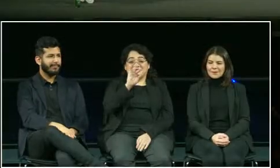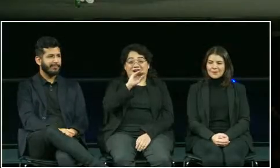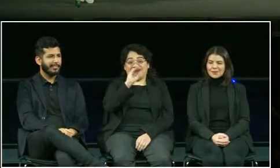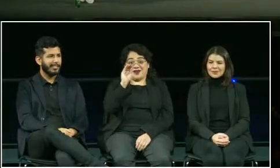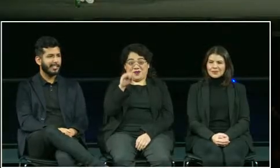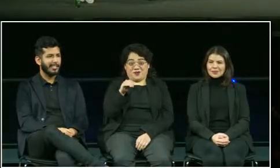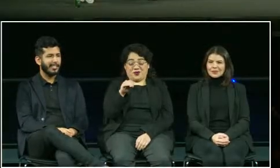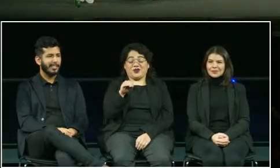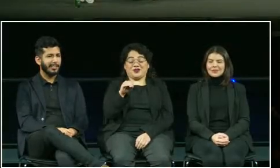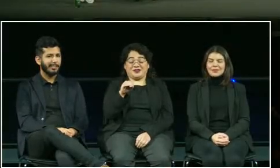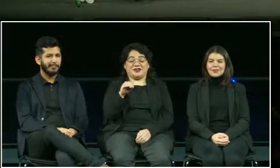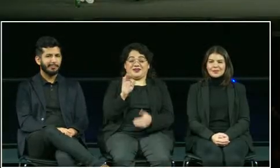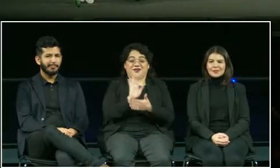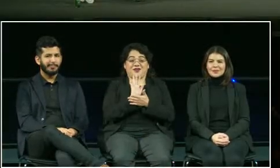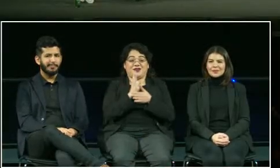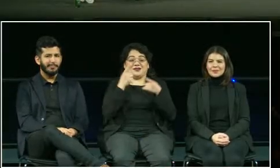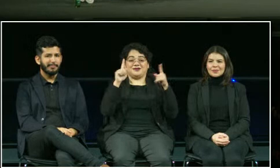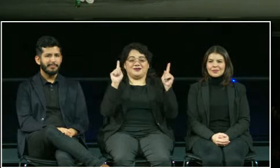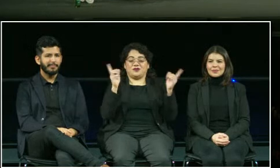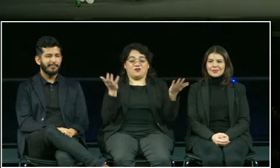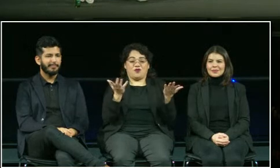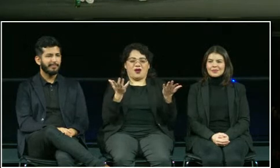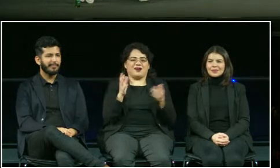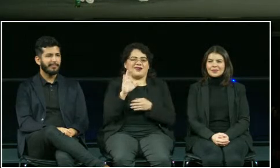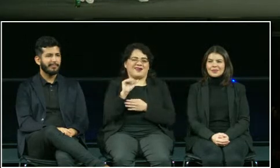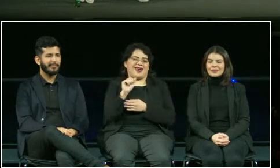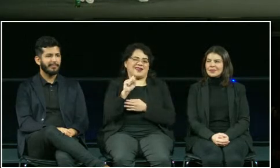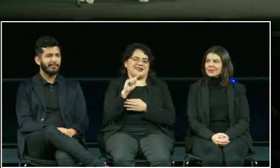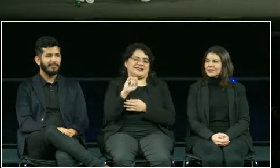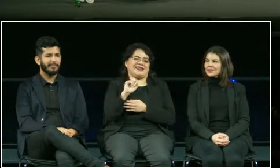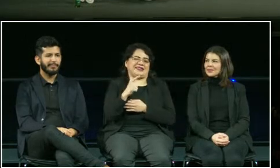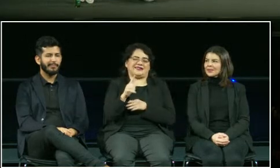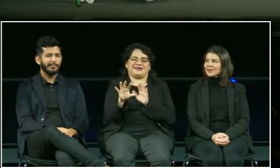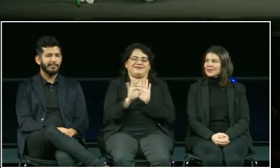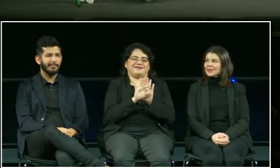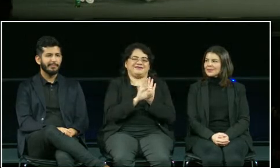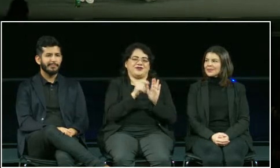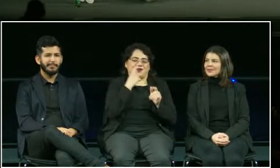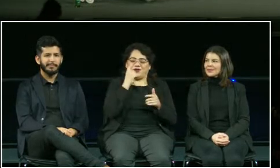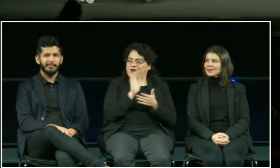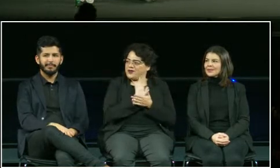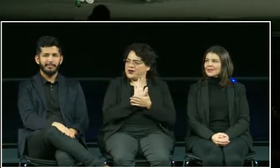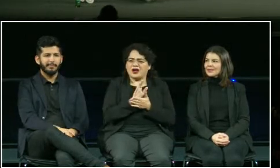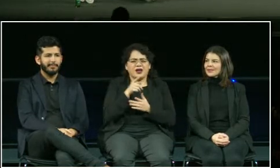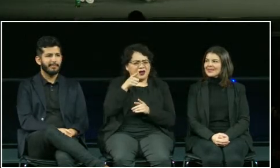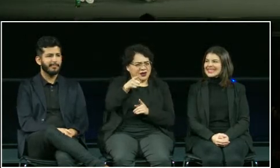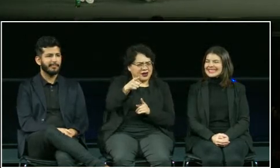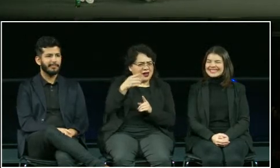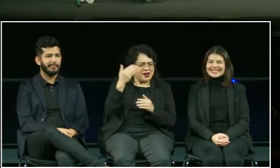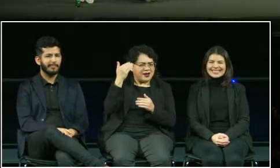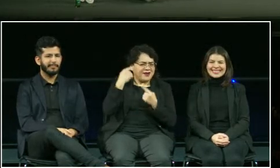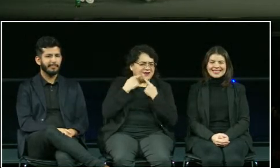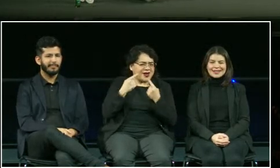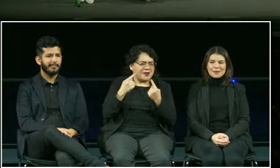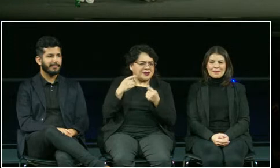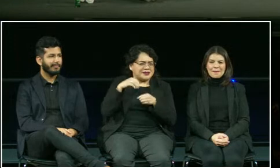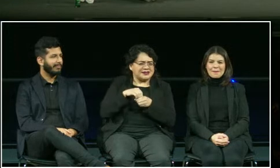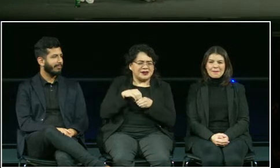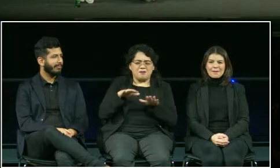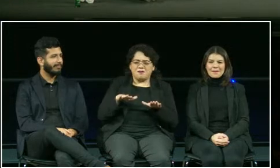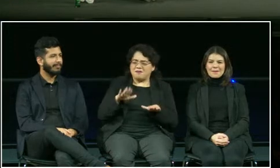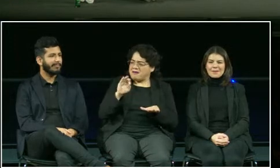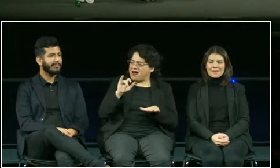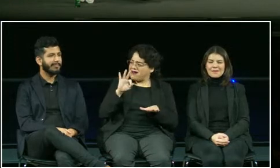film lies in who you cast. So well done. The only question I have is, what was he a legend for? A legend in